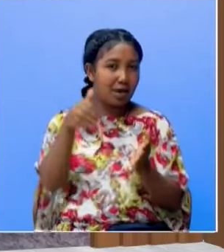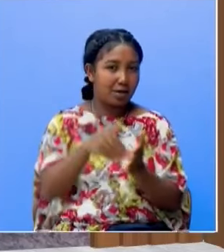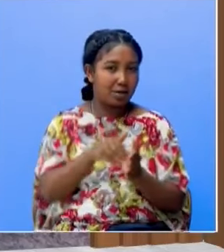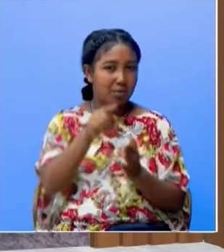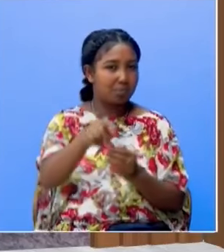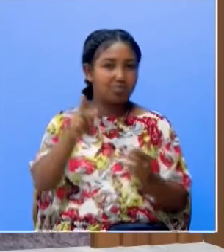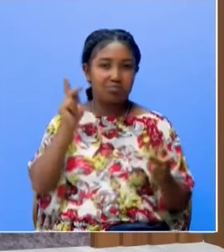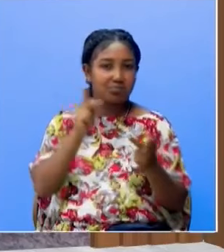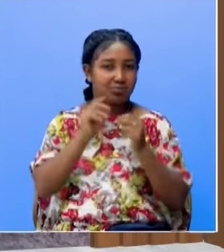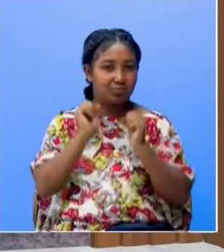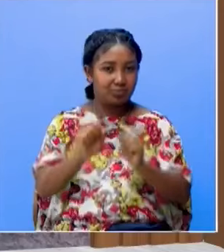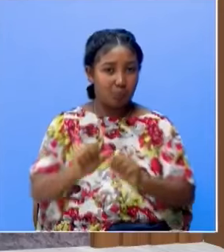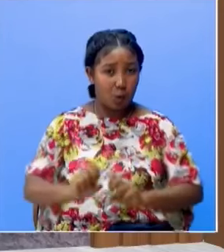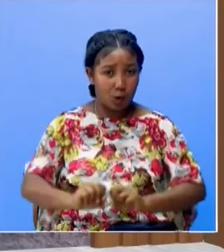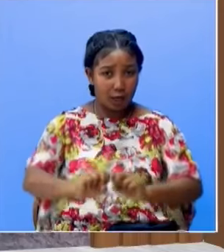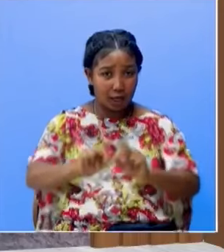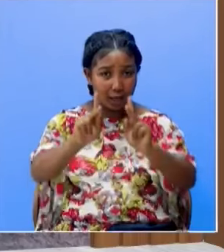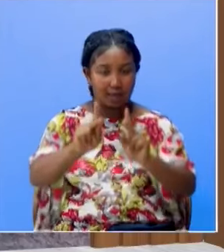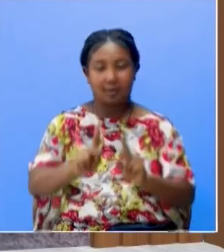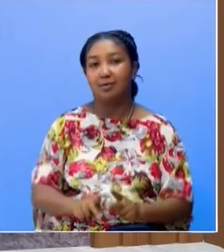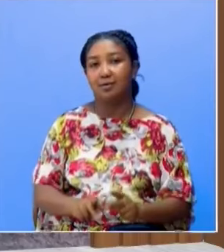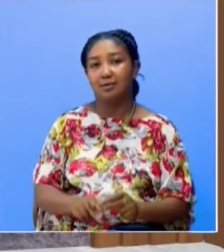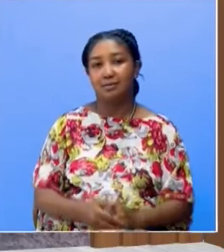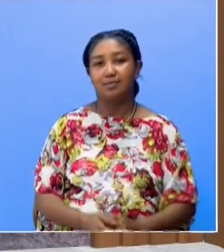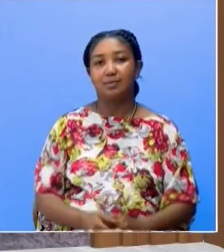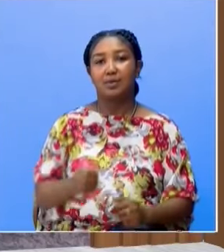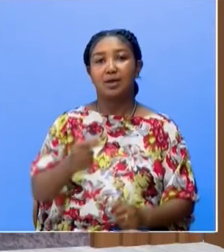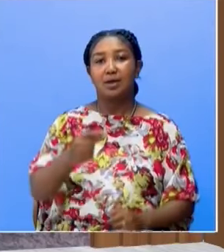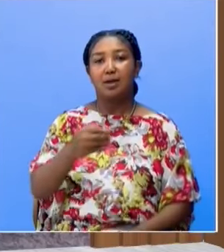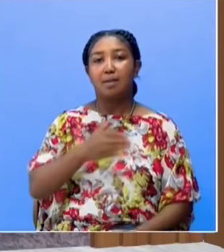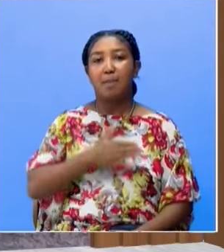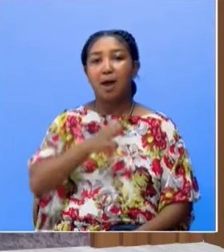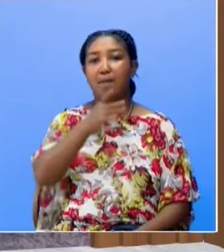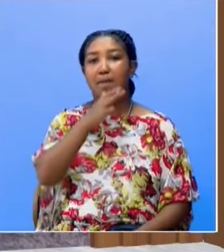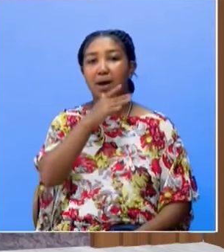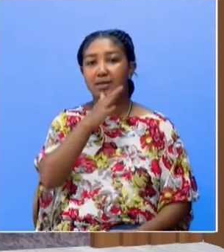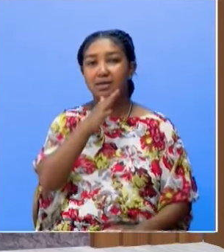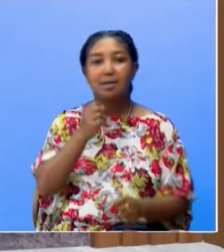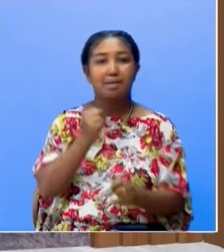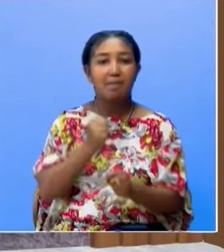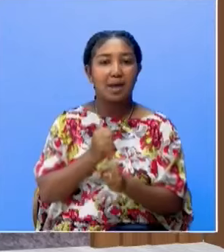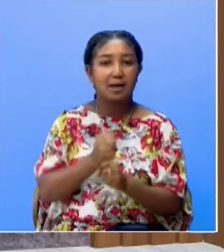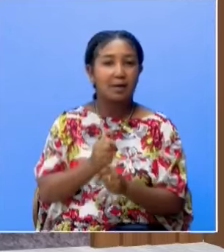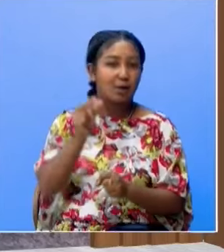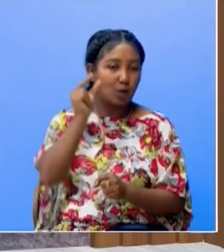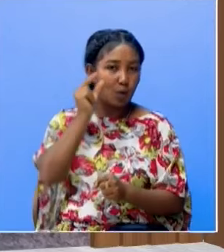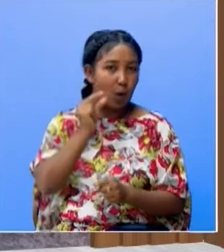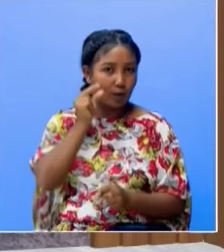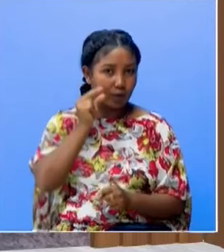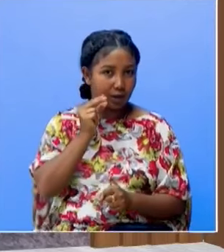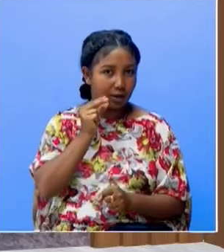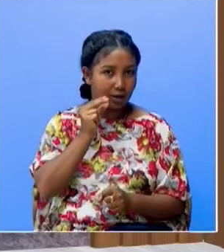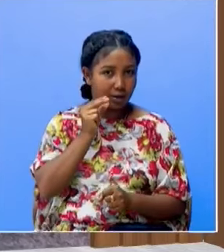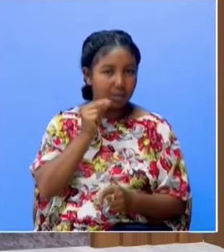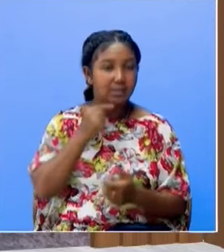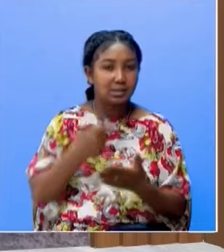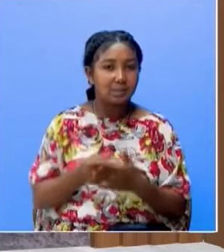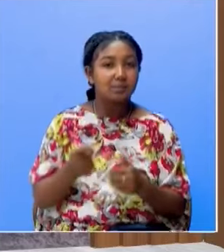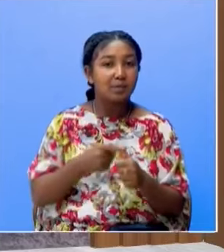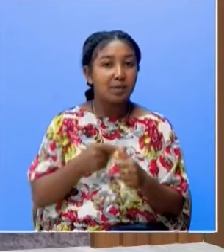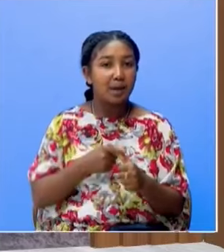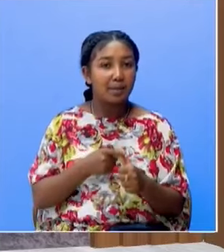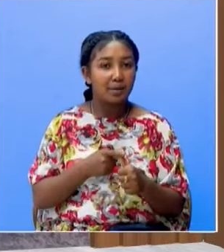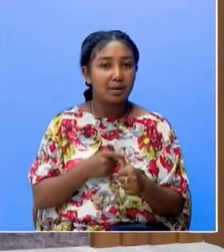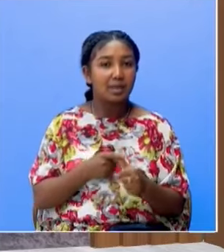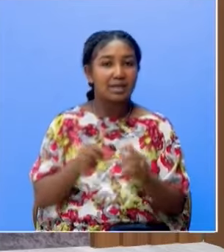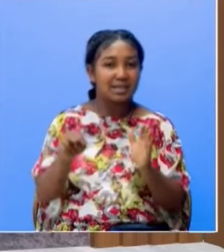perfect. Okay? Come on here. My mother made coffee. We have to start from what?